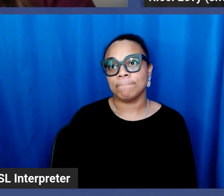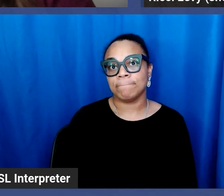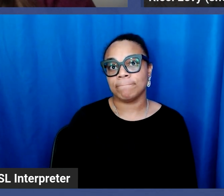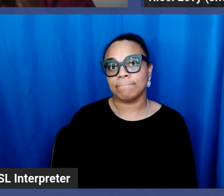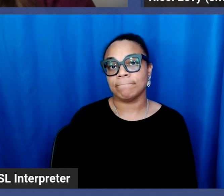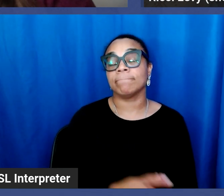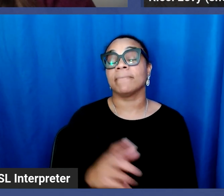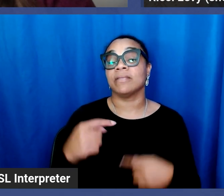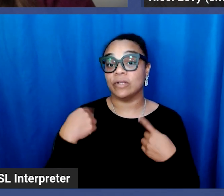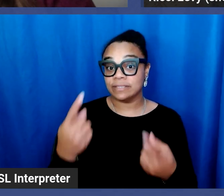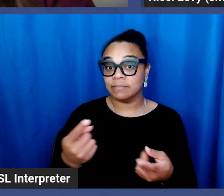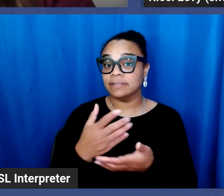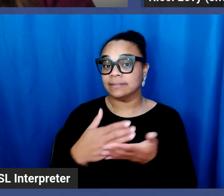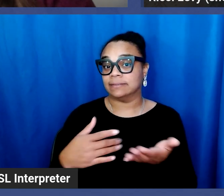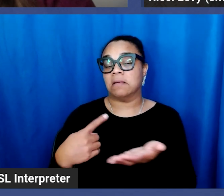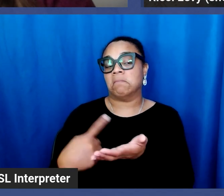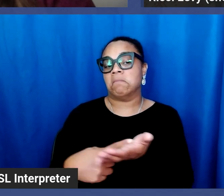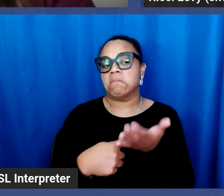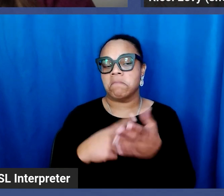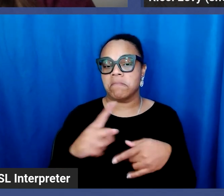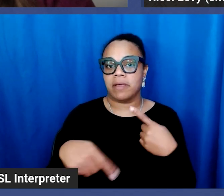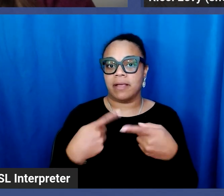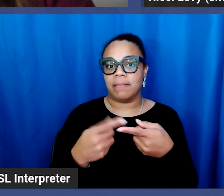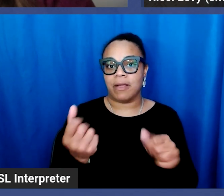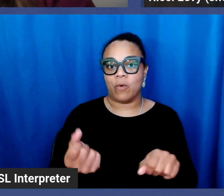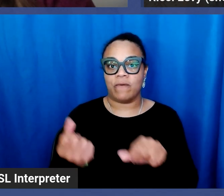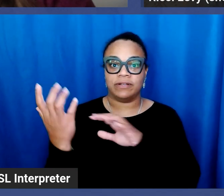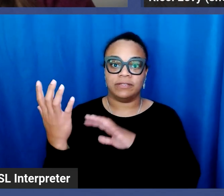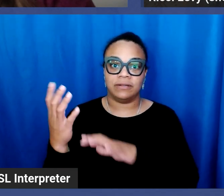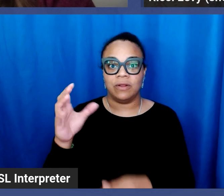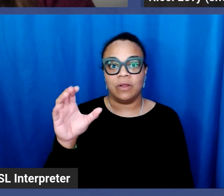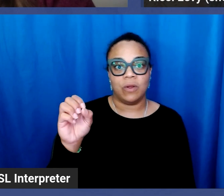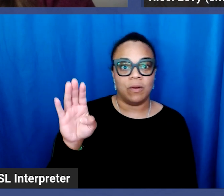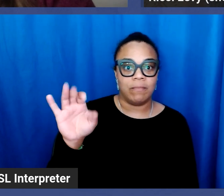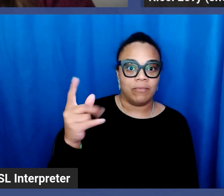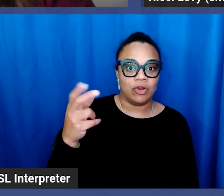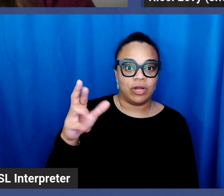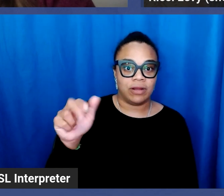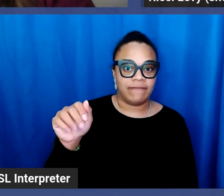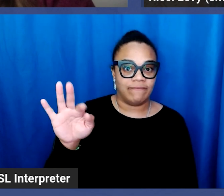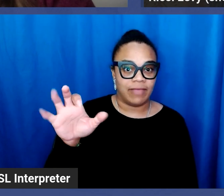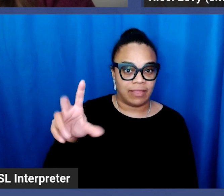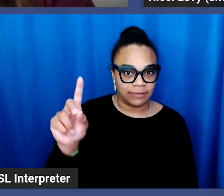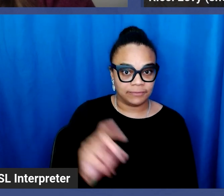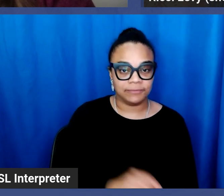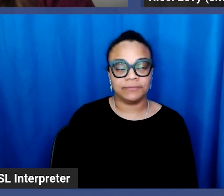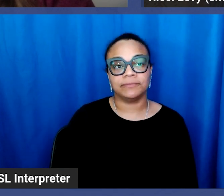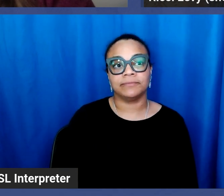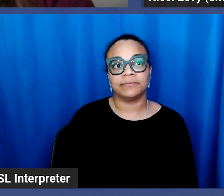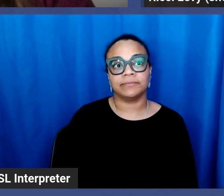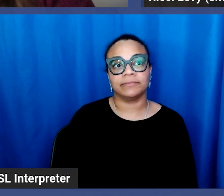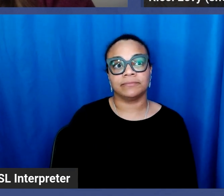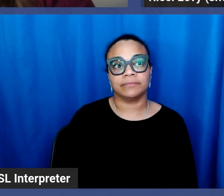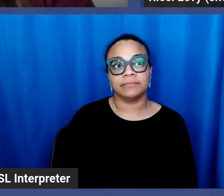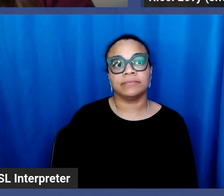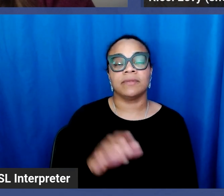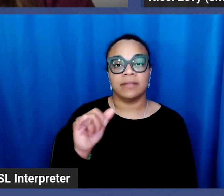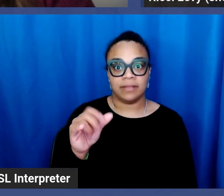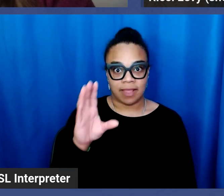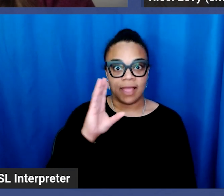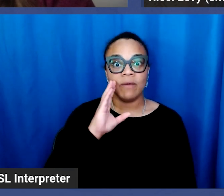There's talk about overturning Obergefell, which would in turn make